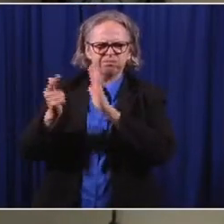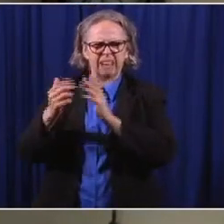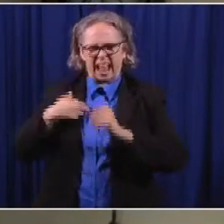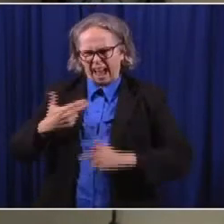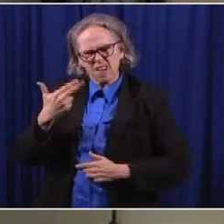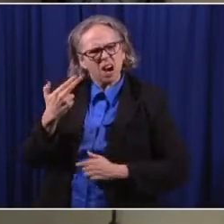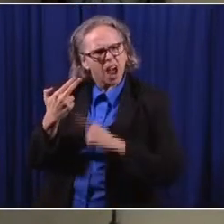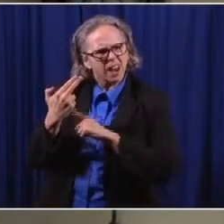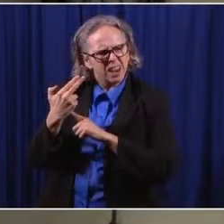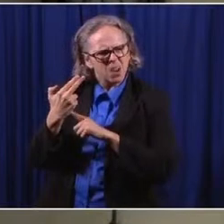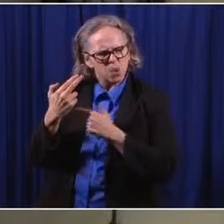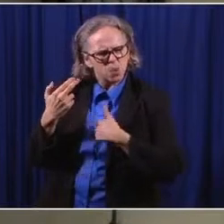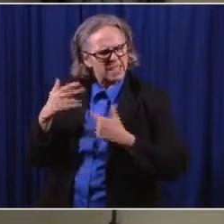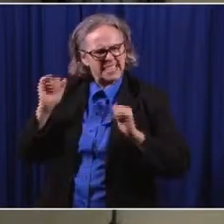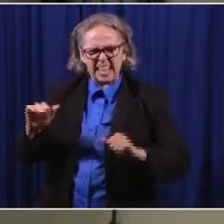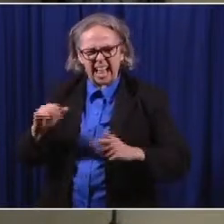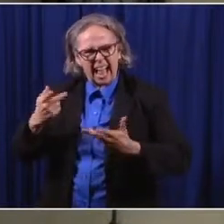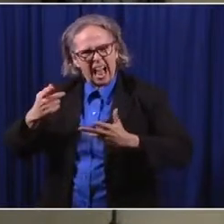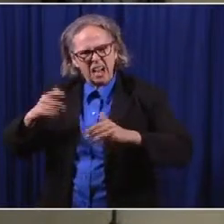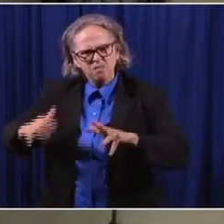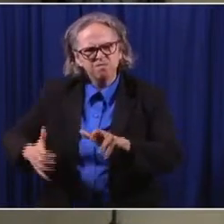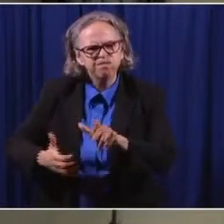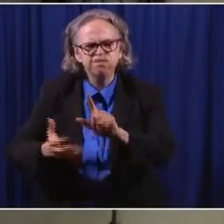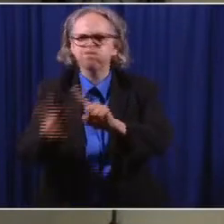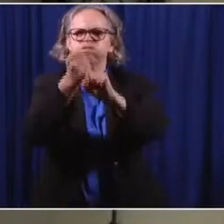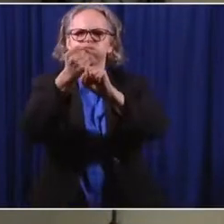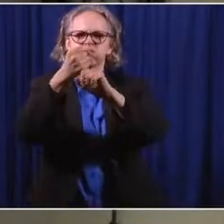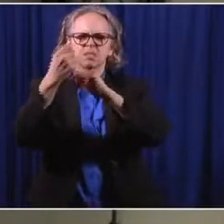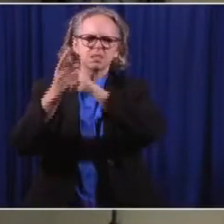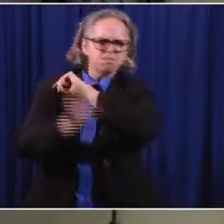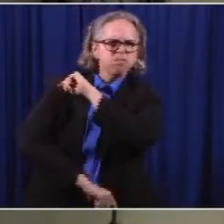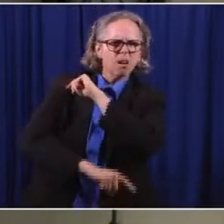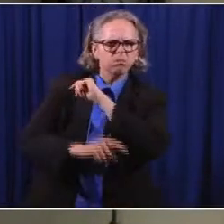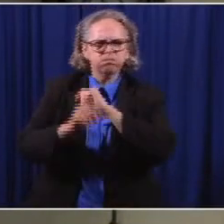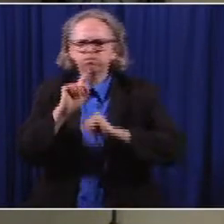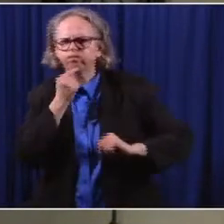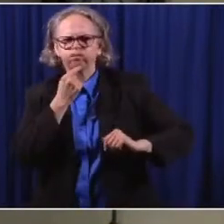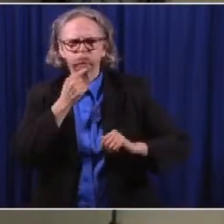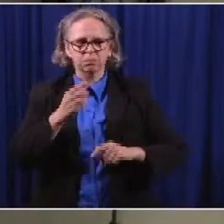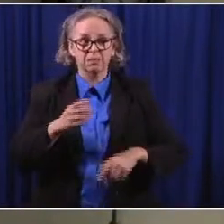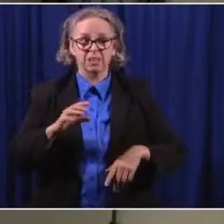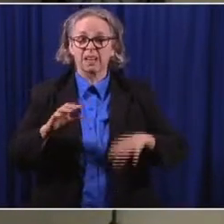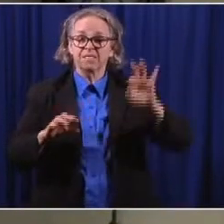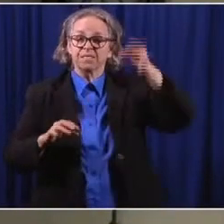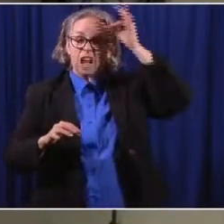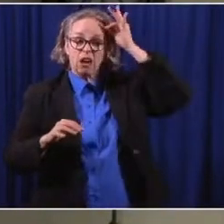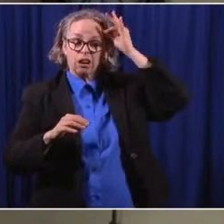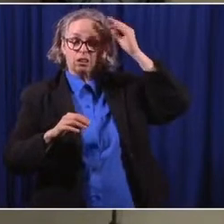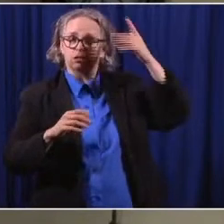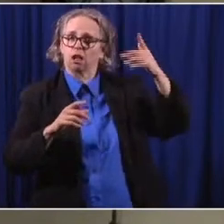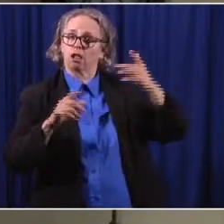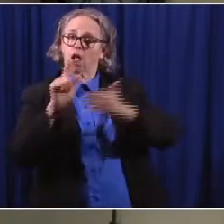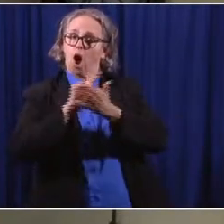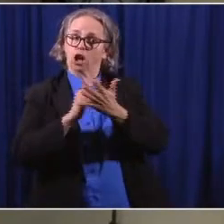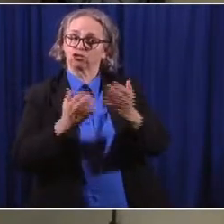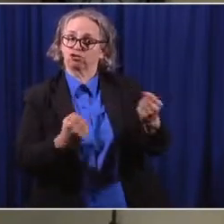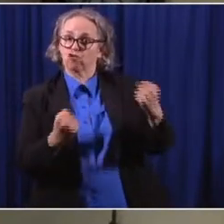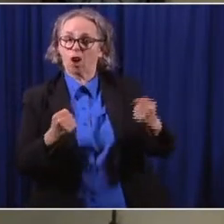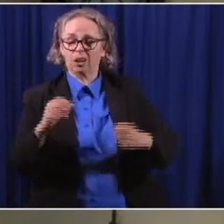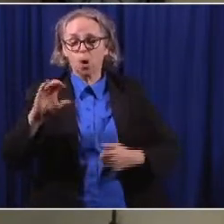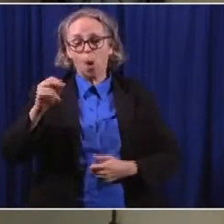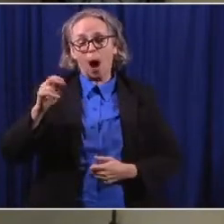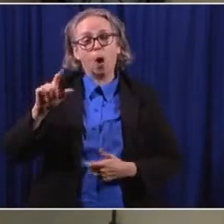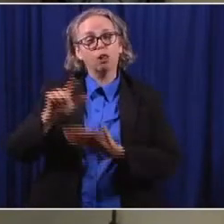federal law in this area. We have a fairly weak Ohio law. We need to get the Ohio law up to where the federal law is. Now, the U.S.